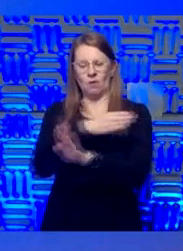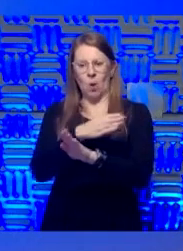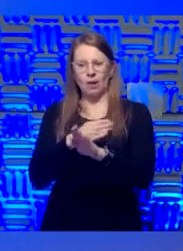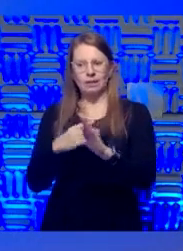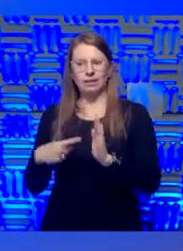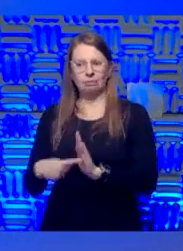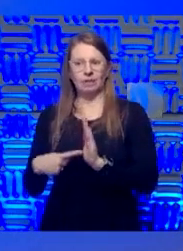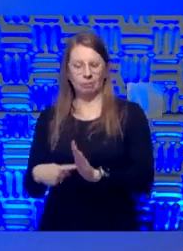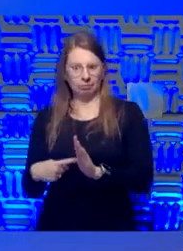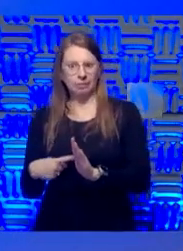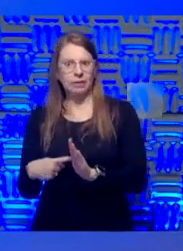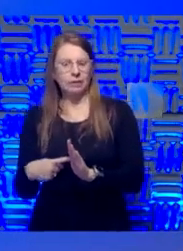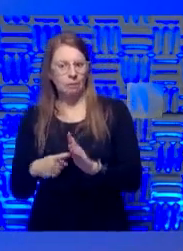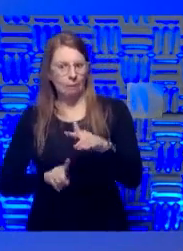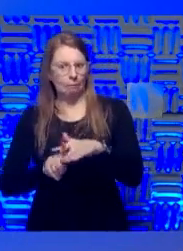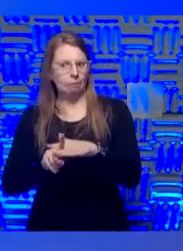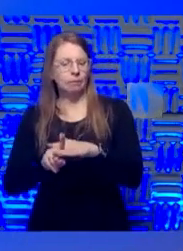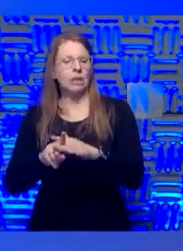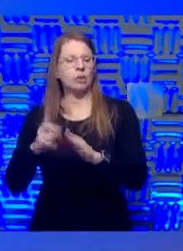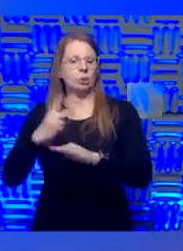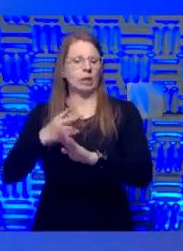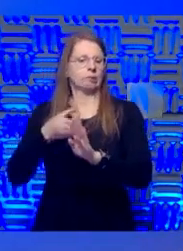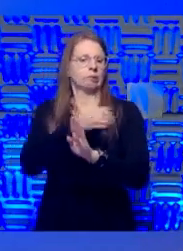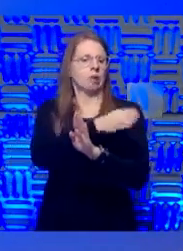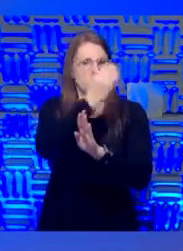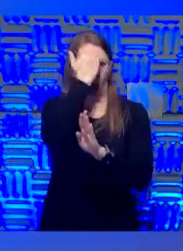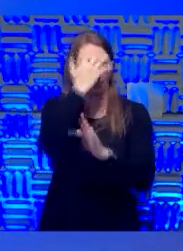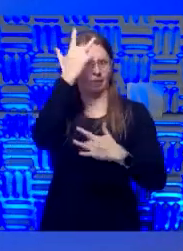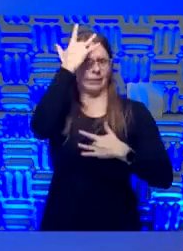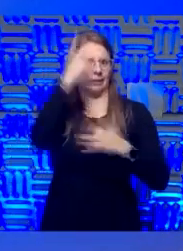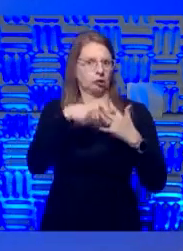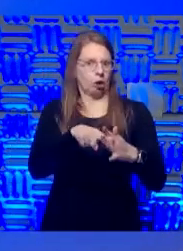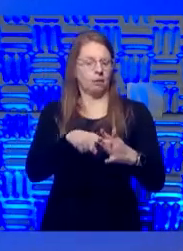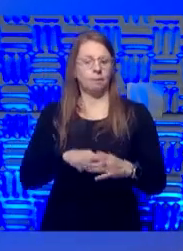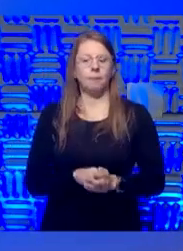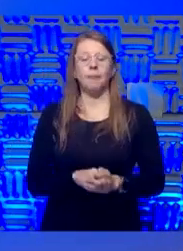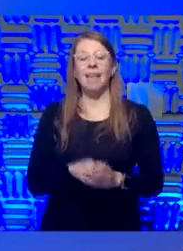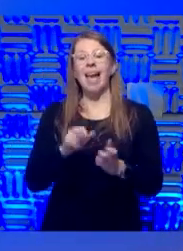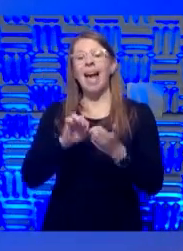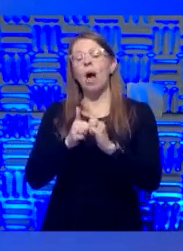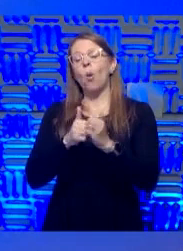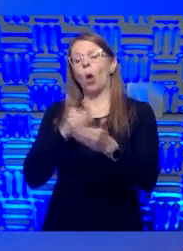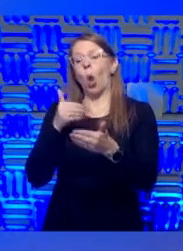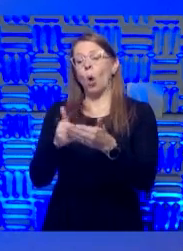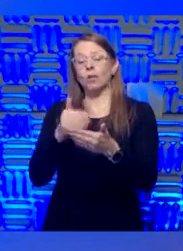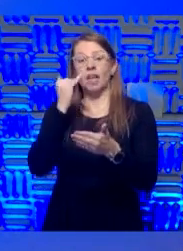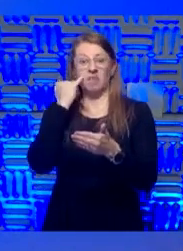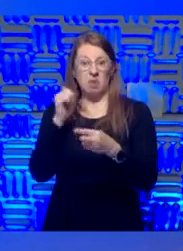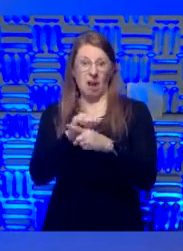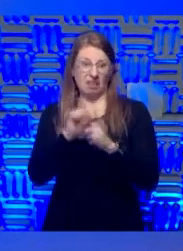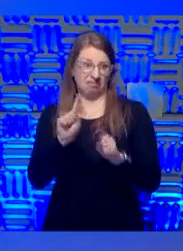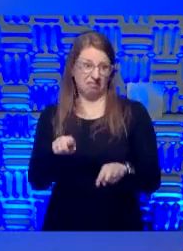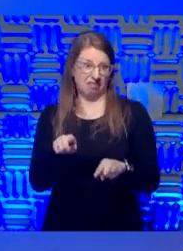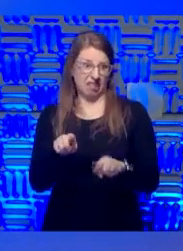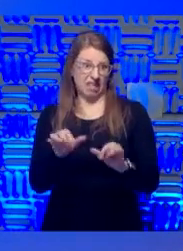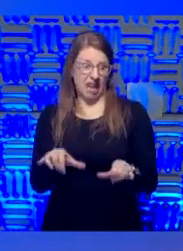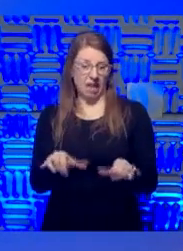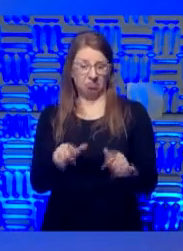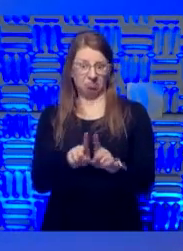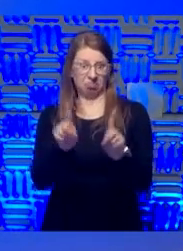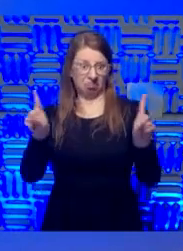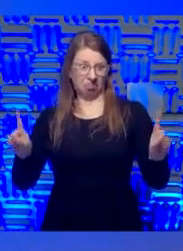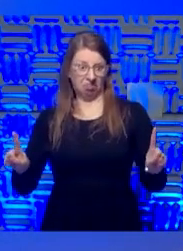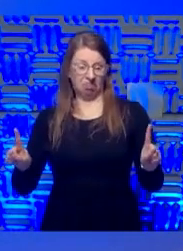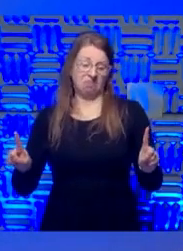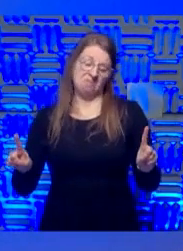symptoms. So I think and then you have to determine, well, how close were you? If you were just at practice and mostly apart from each